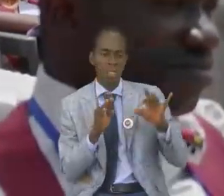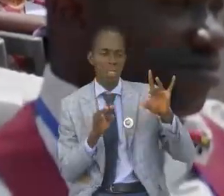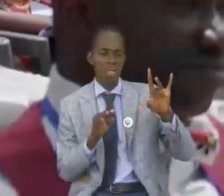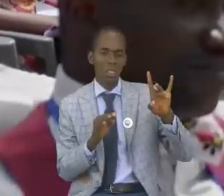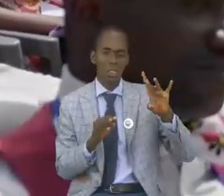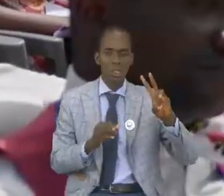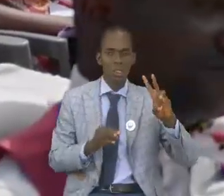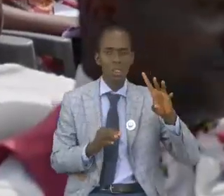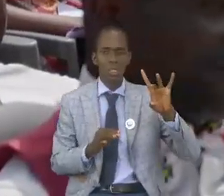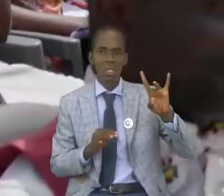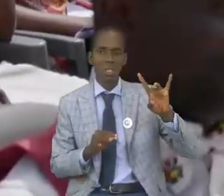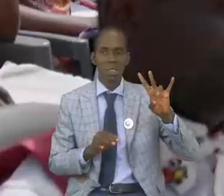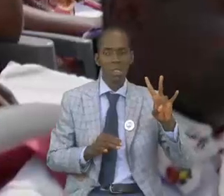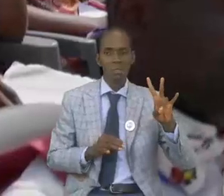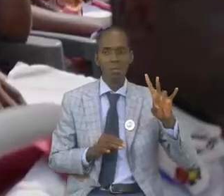87 or